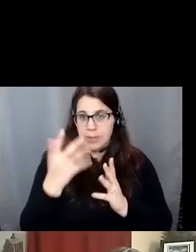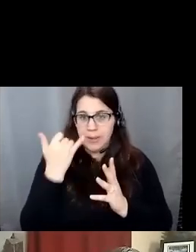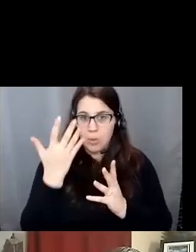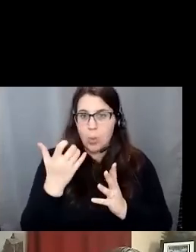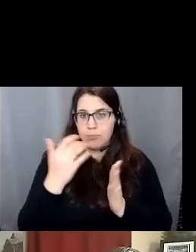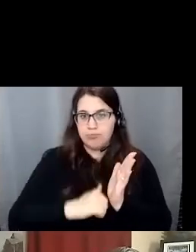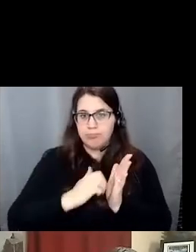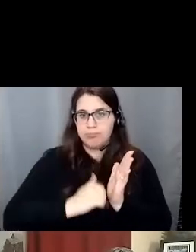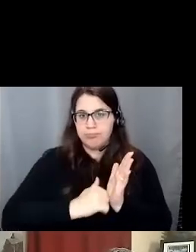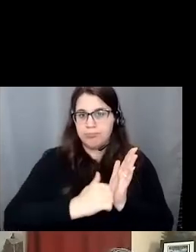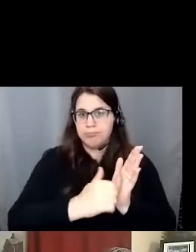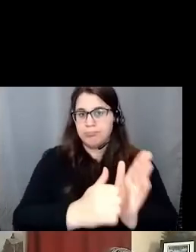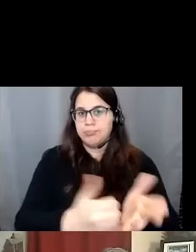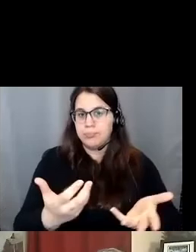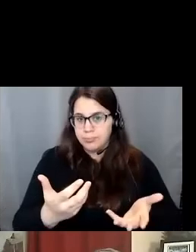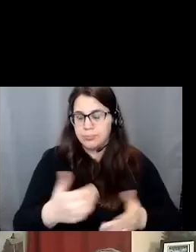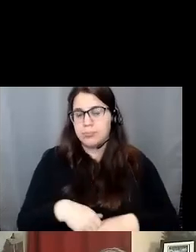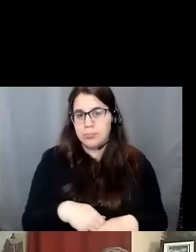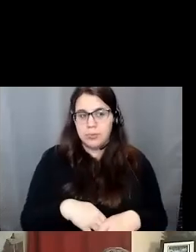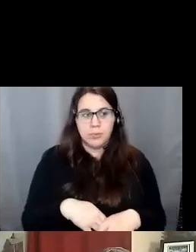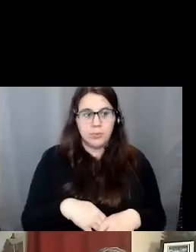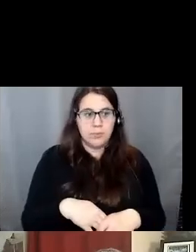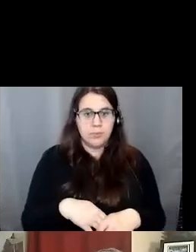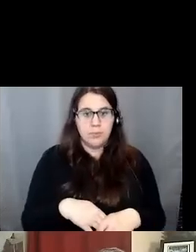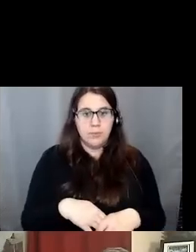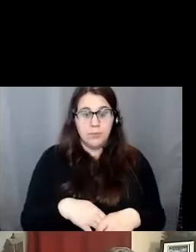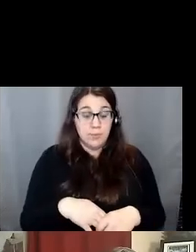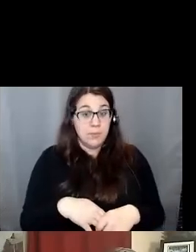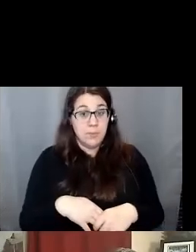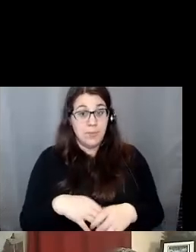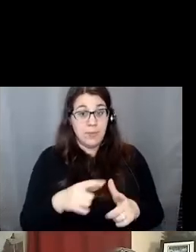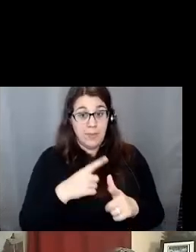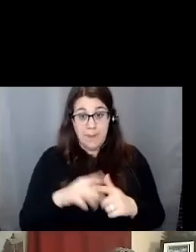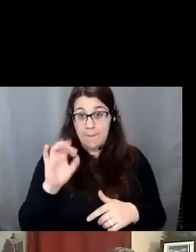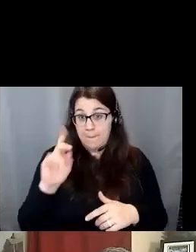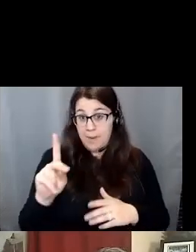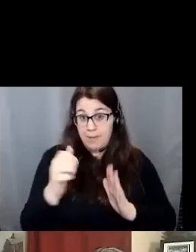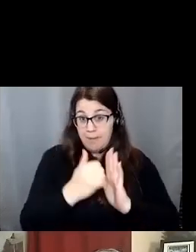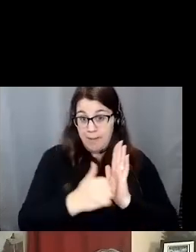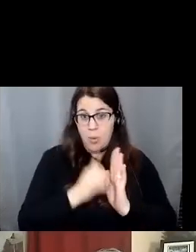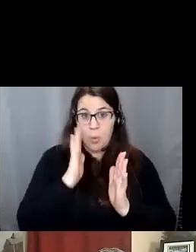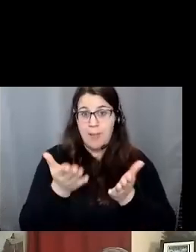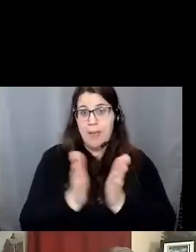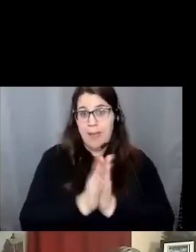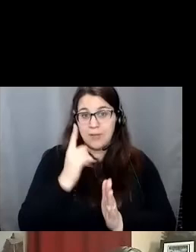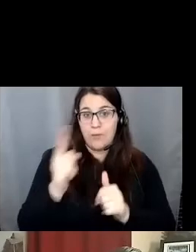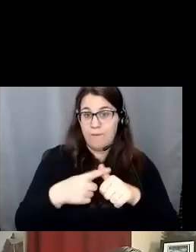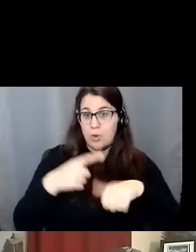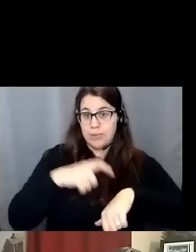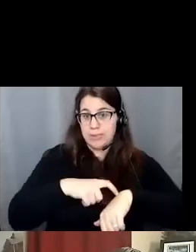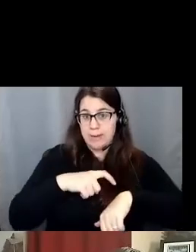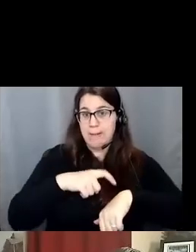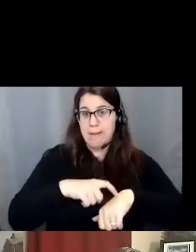contributions. Once that's done, and when you're setting up the bank account, it will ask you for that initial contribution amount, $25 or more, as